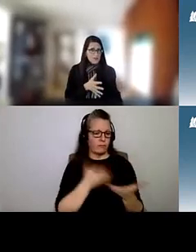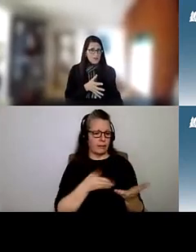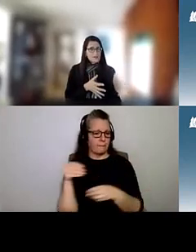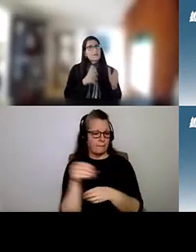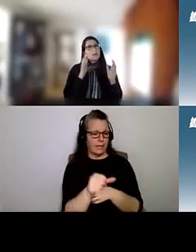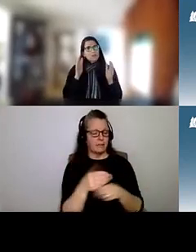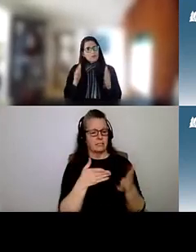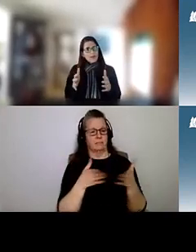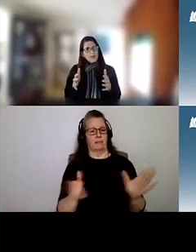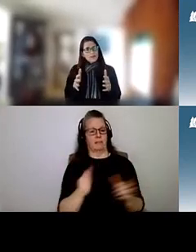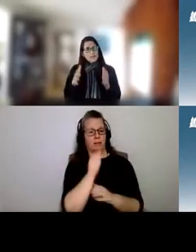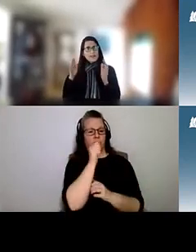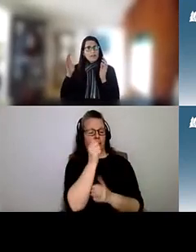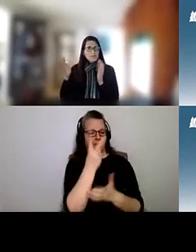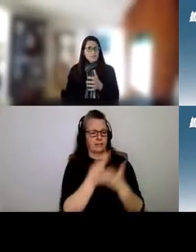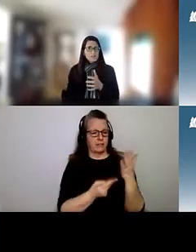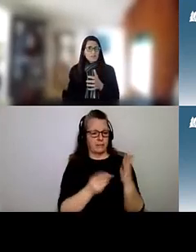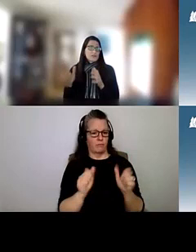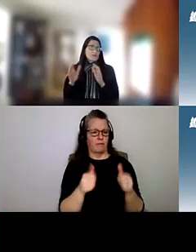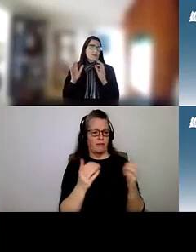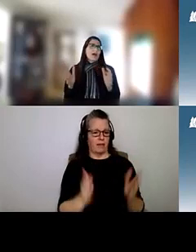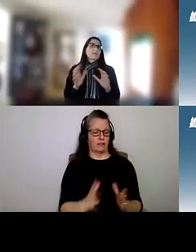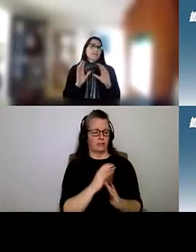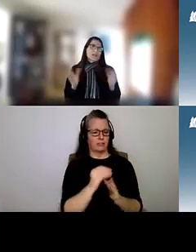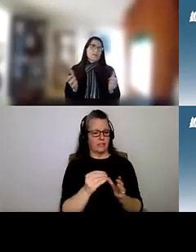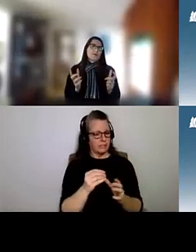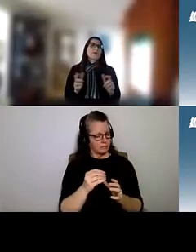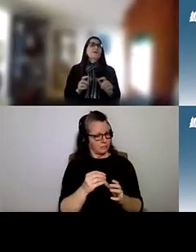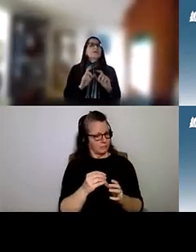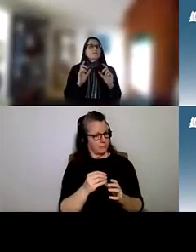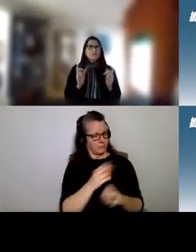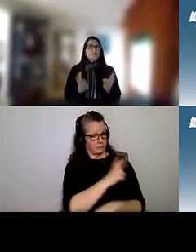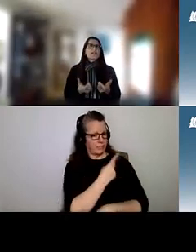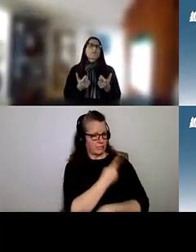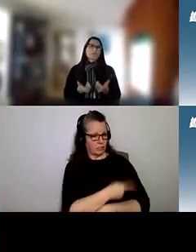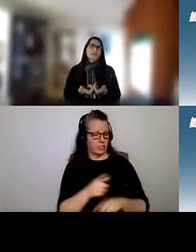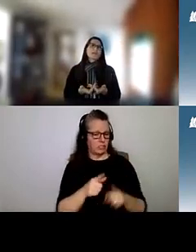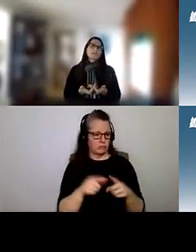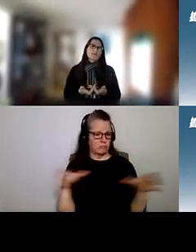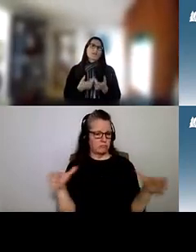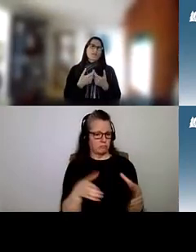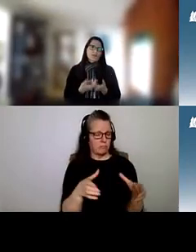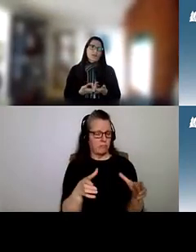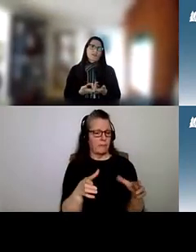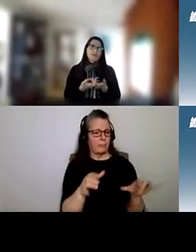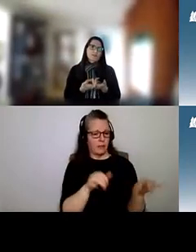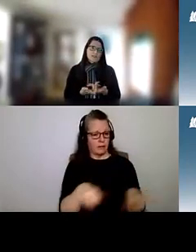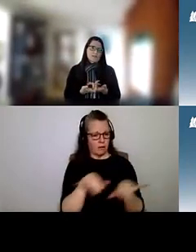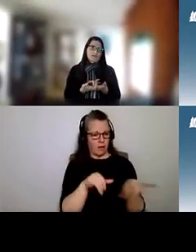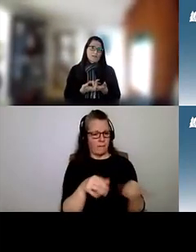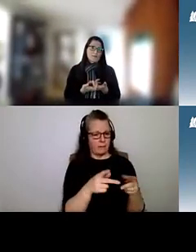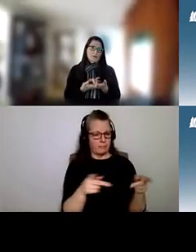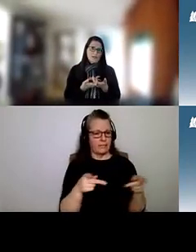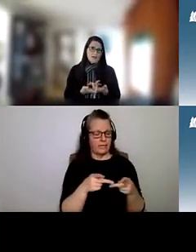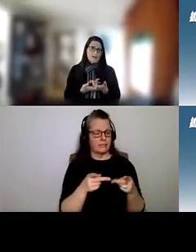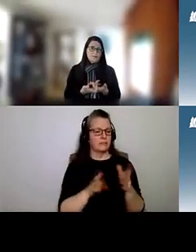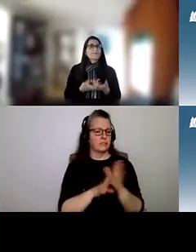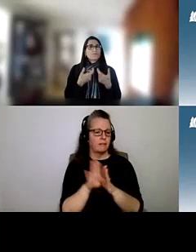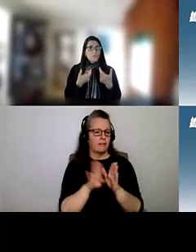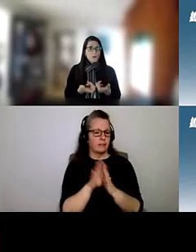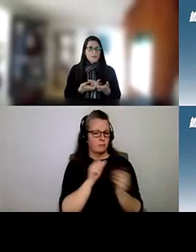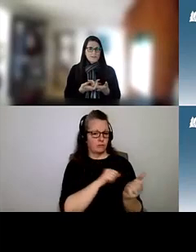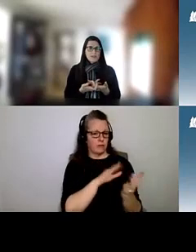and private, providers and consumers to a common table to develop strategies for increasing investment in primary